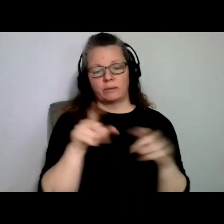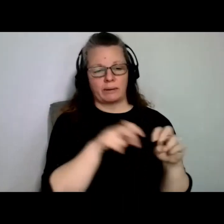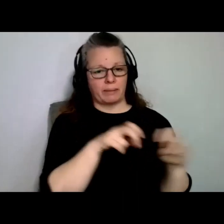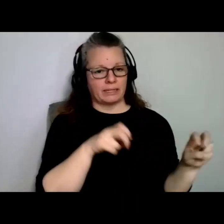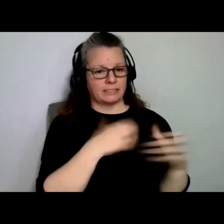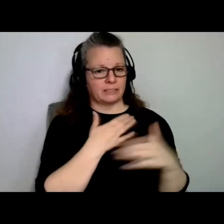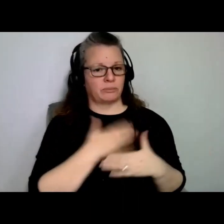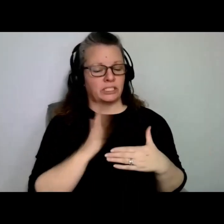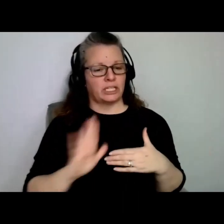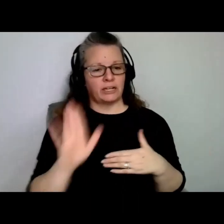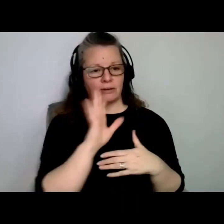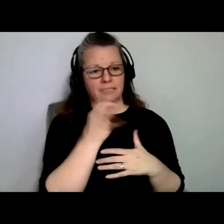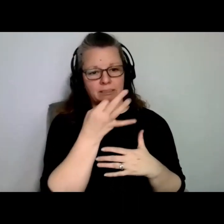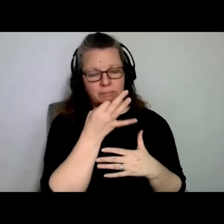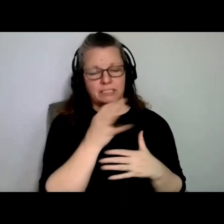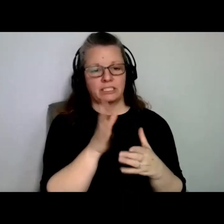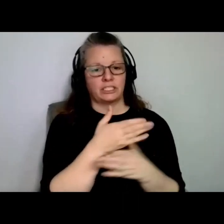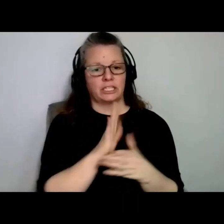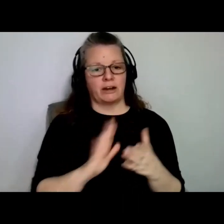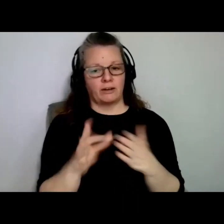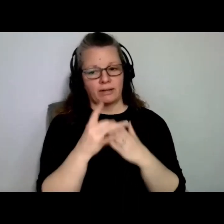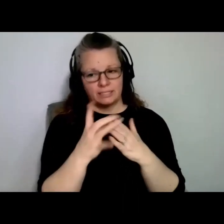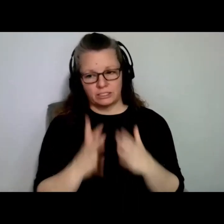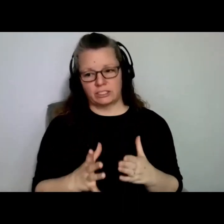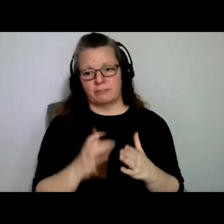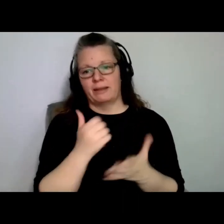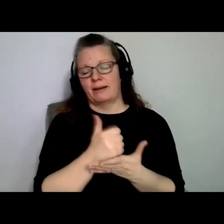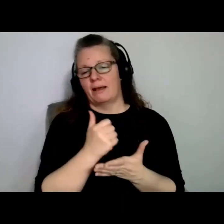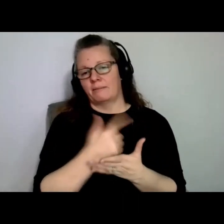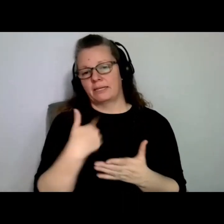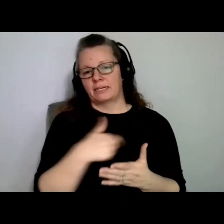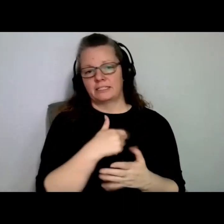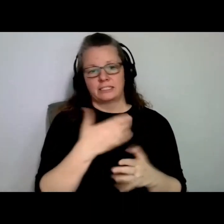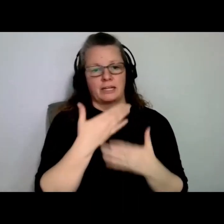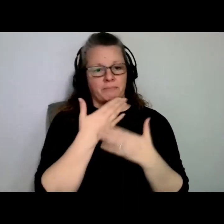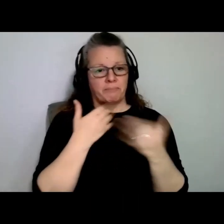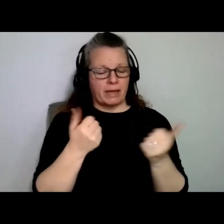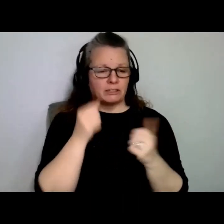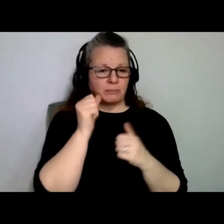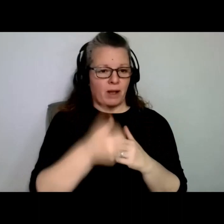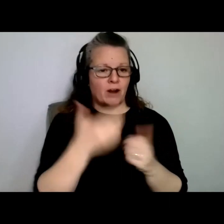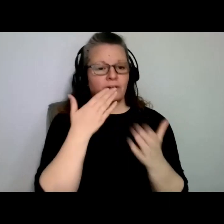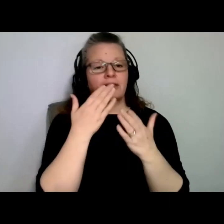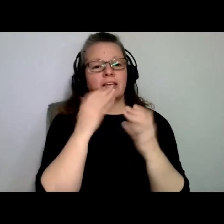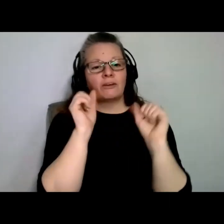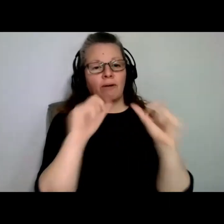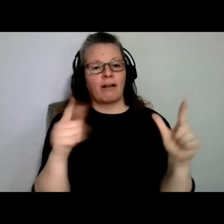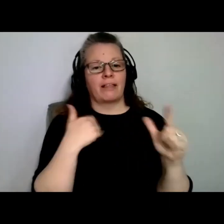expertise in sharing and your leadership and helping us bring that better tomorrow. Thank you all. Have a wonderful week.